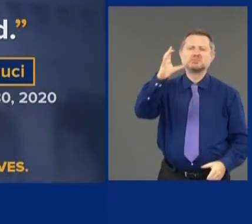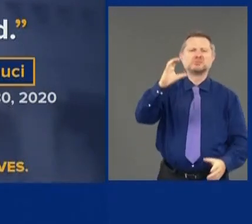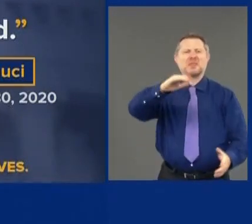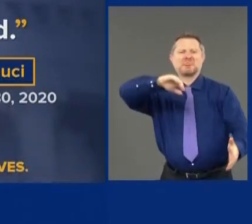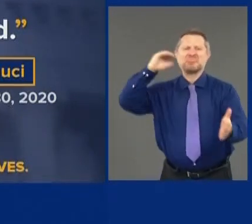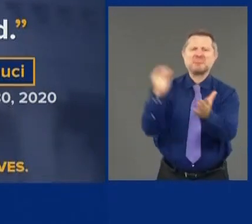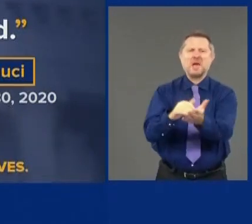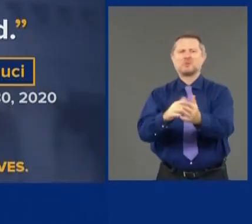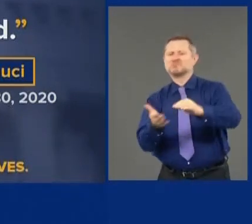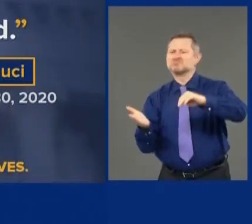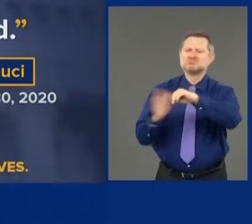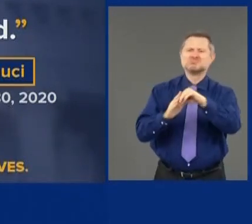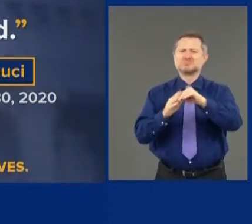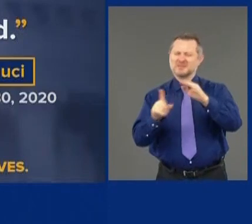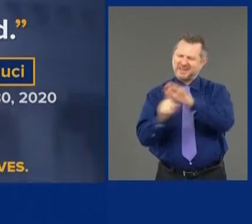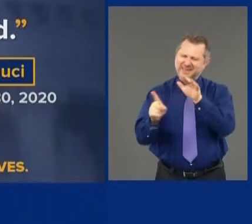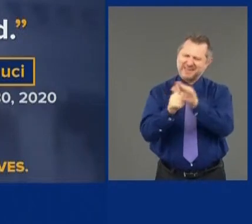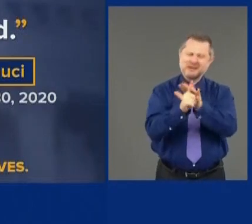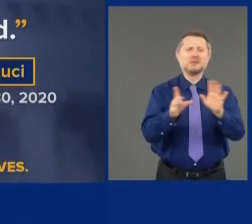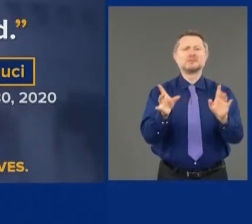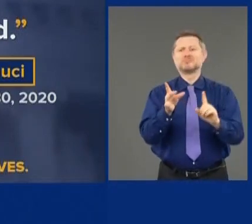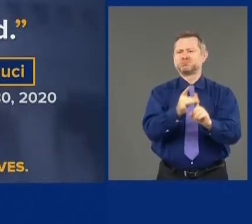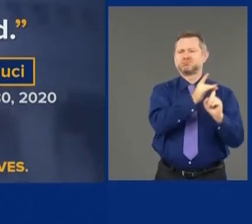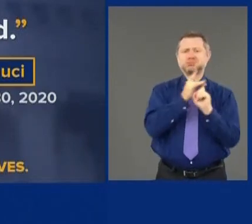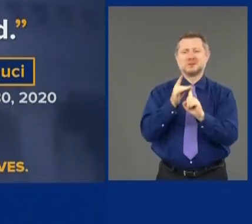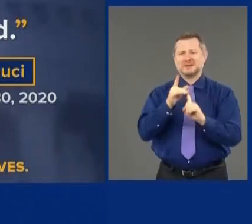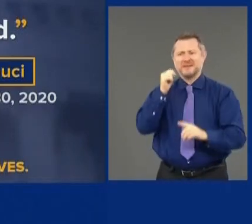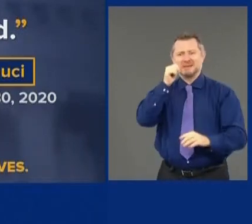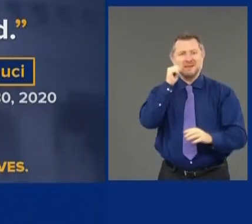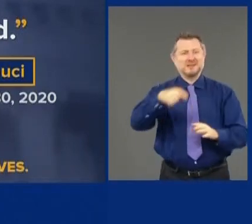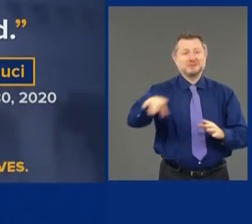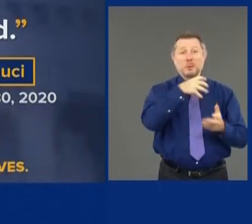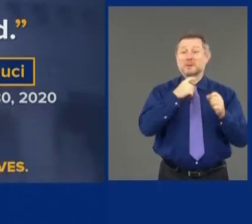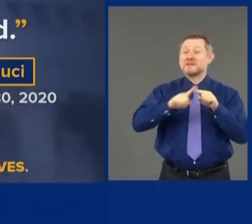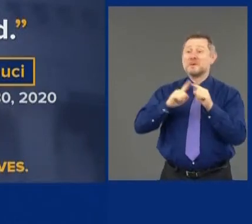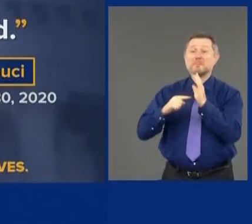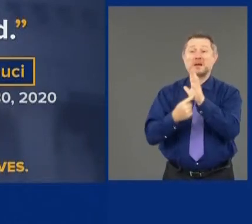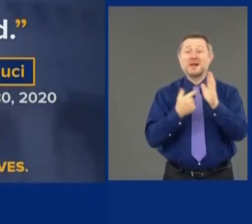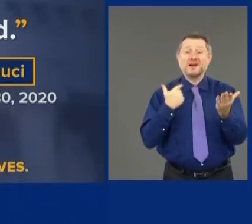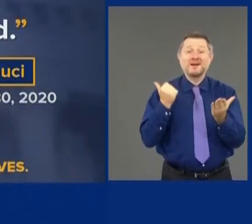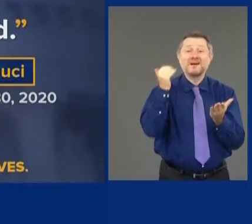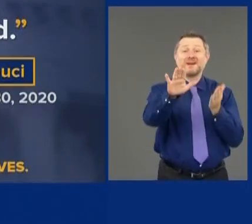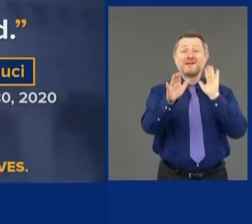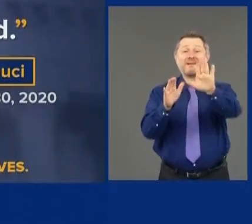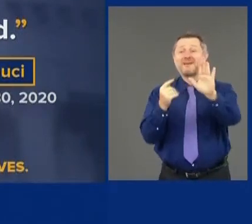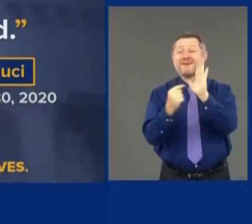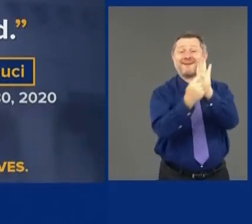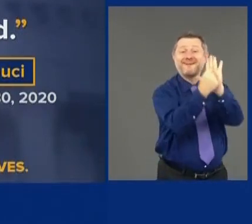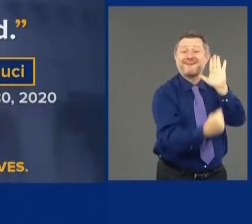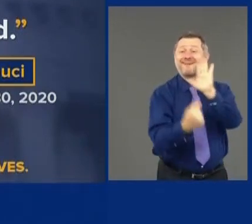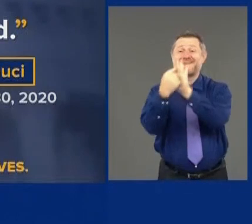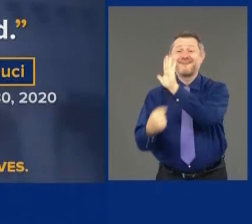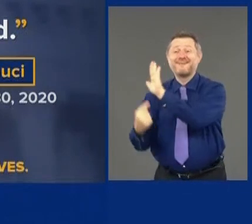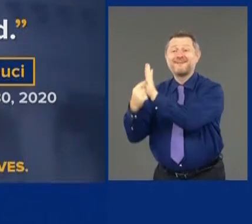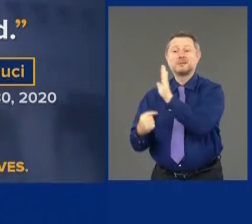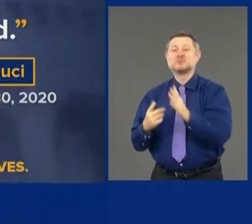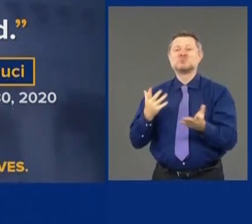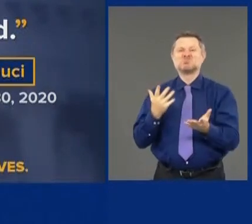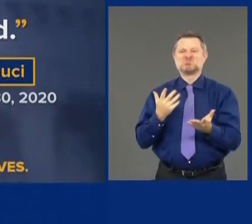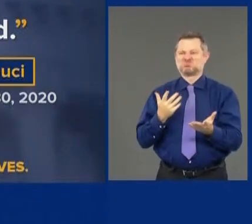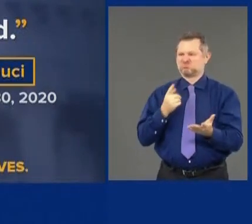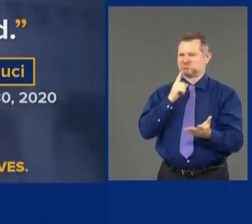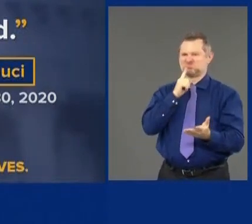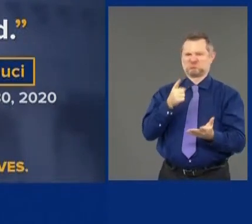doing, all these models are doing, is they're extrapolating from